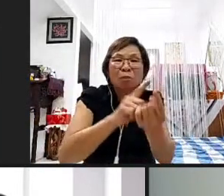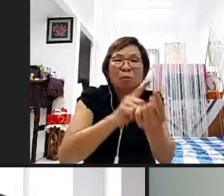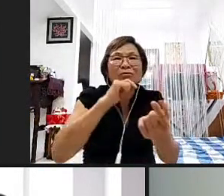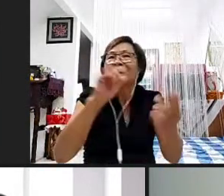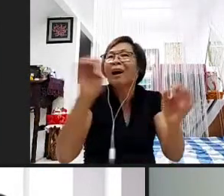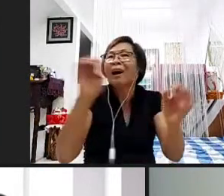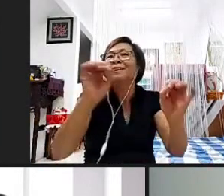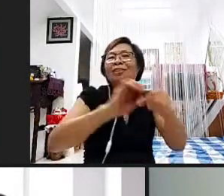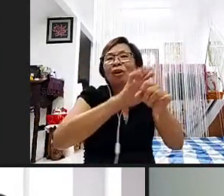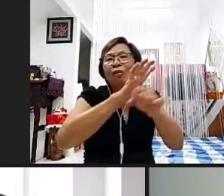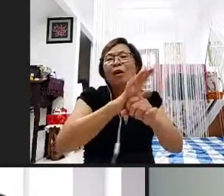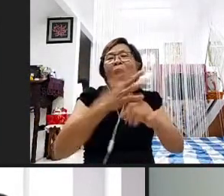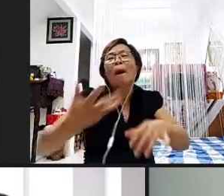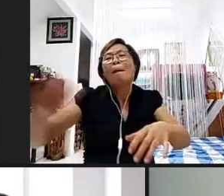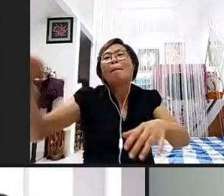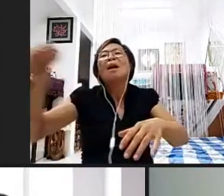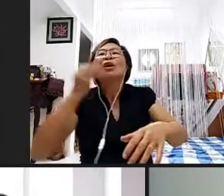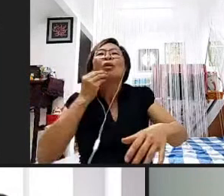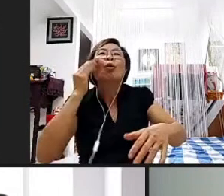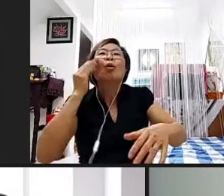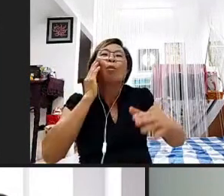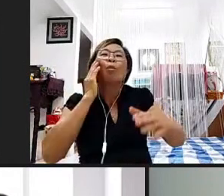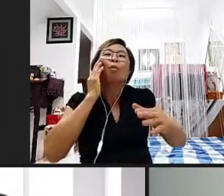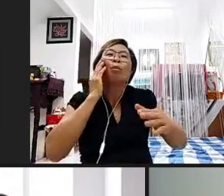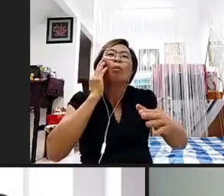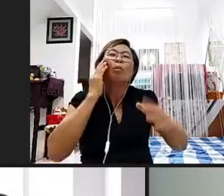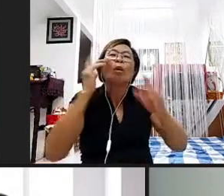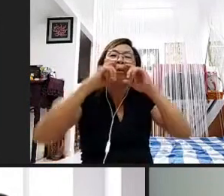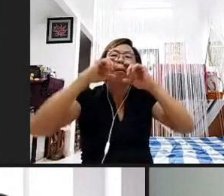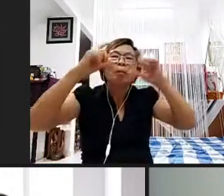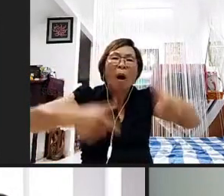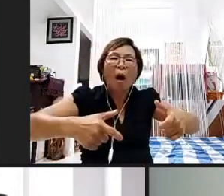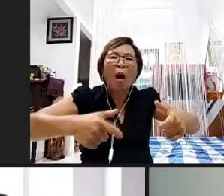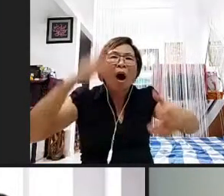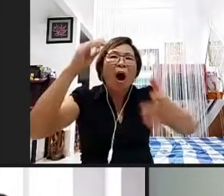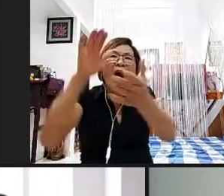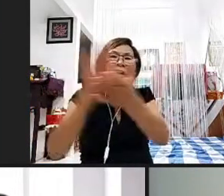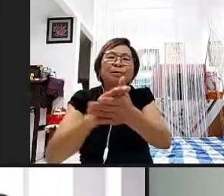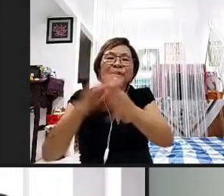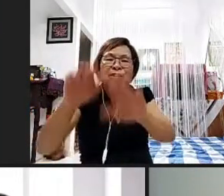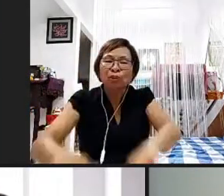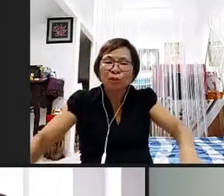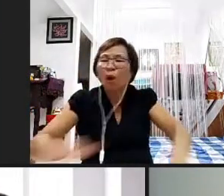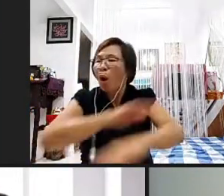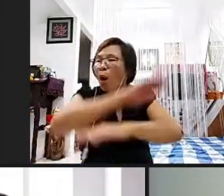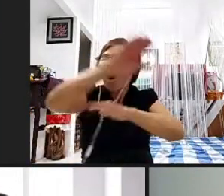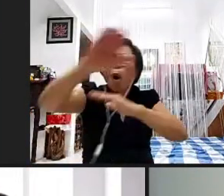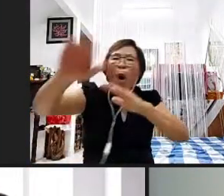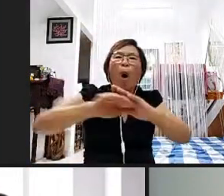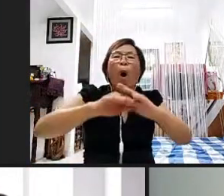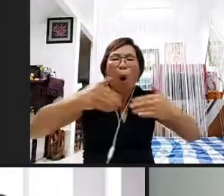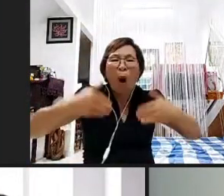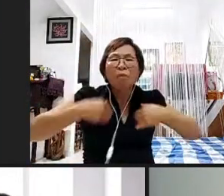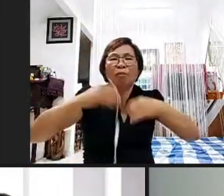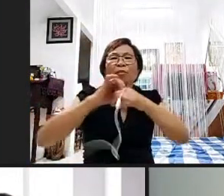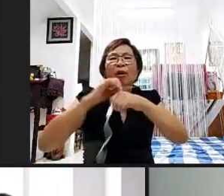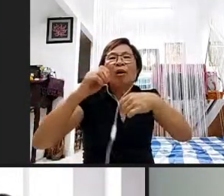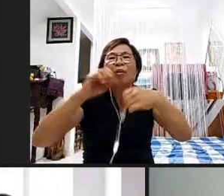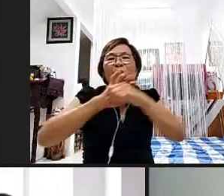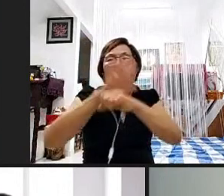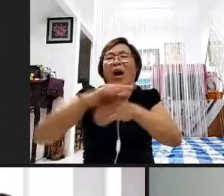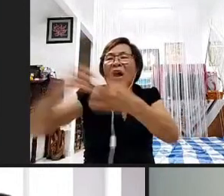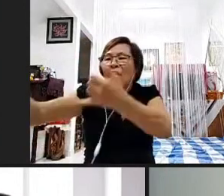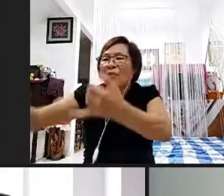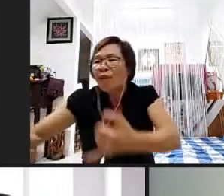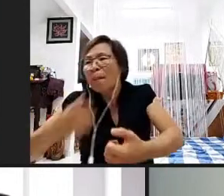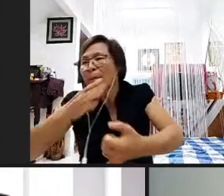was home, her husband, her daughter, all masked down, all got infected. She invited her mom come over to her house just for dinner.